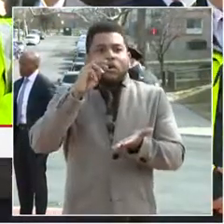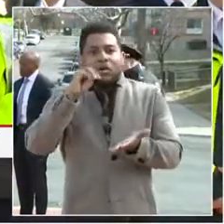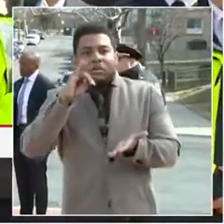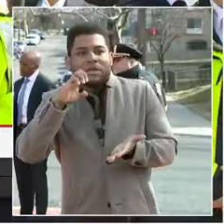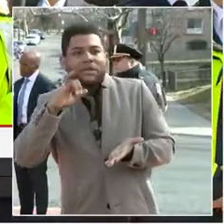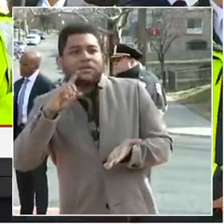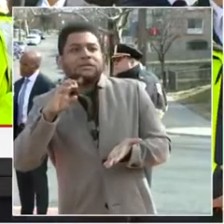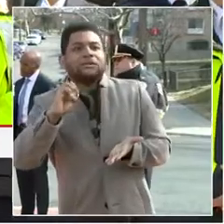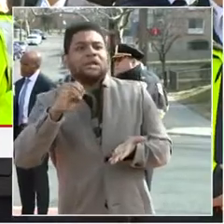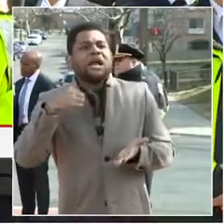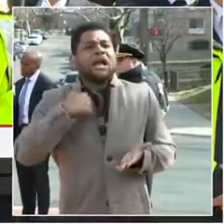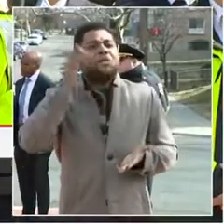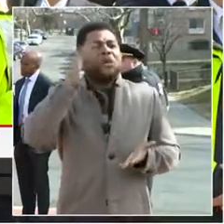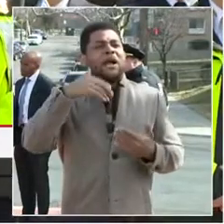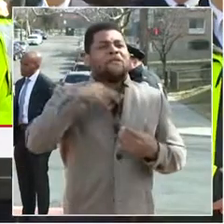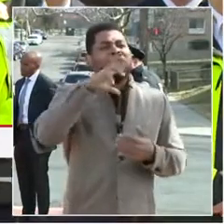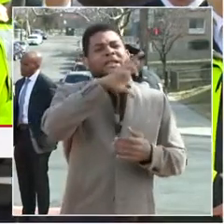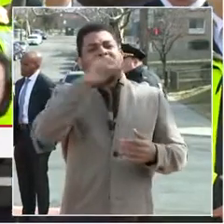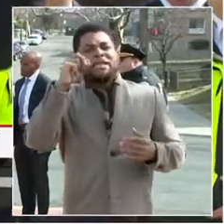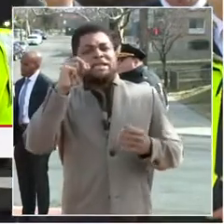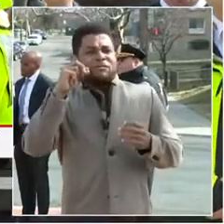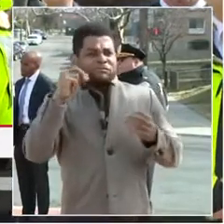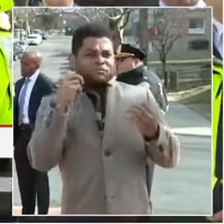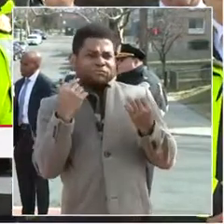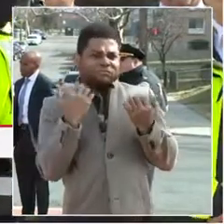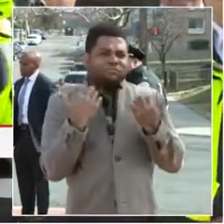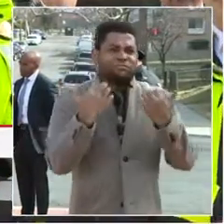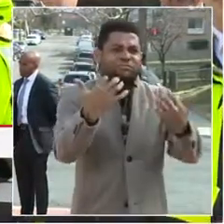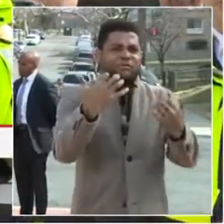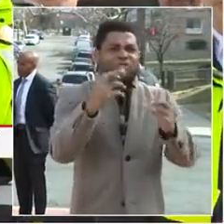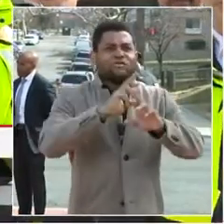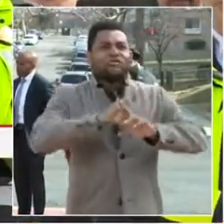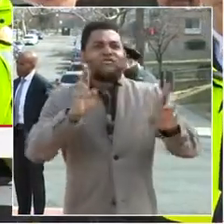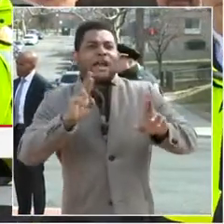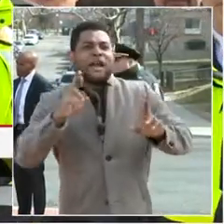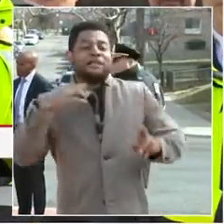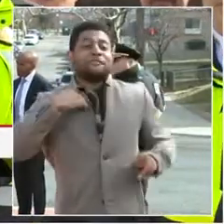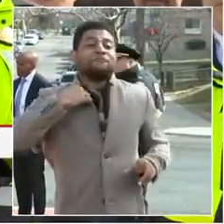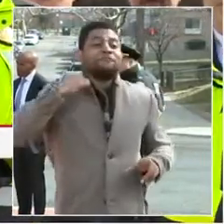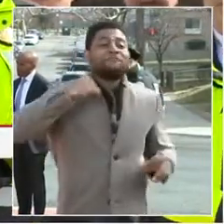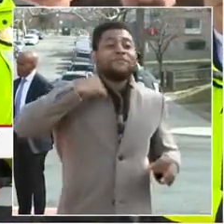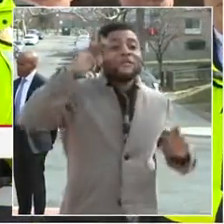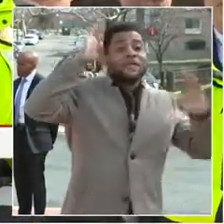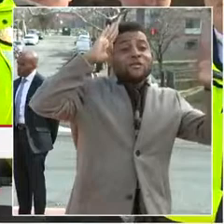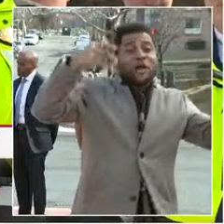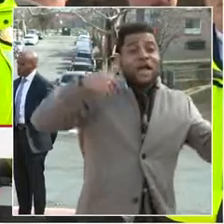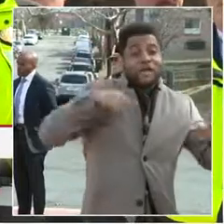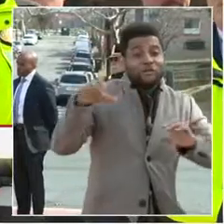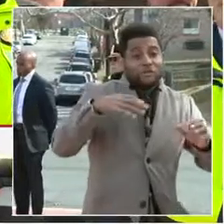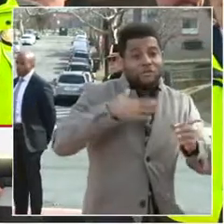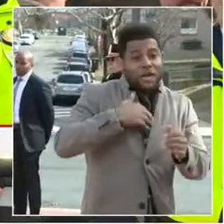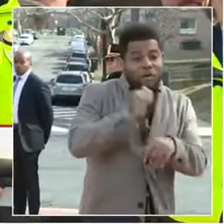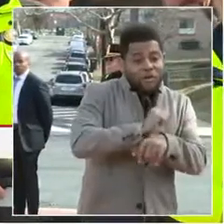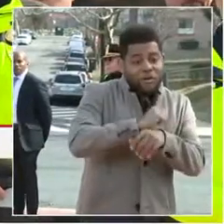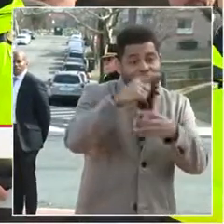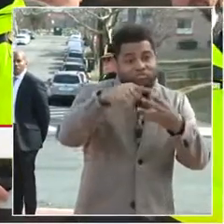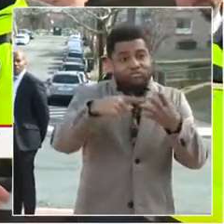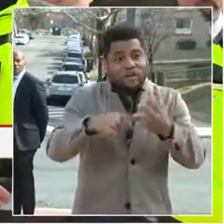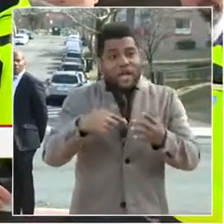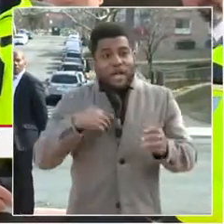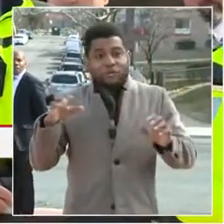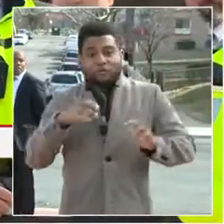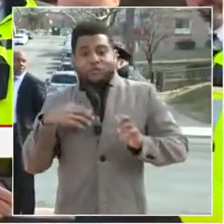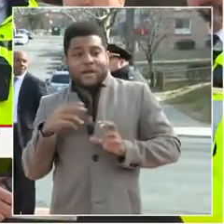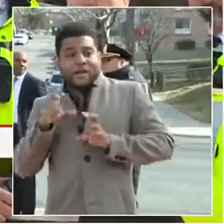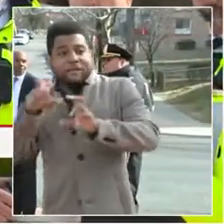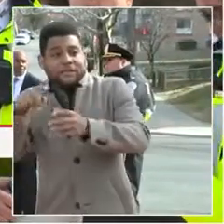rows of people standing behind me ready to take account, ready to take credit to say, hey, it was what we did, the investments made in us